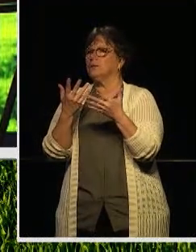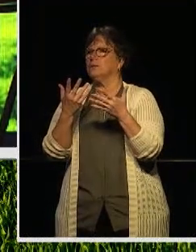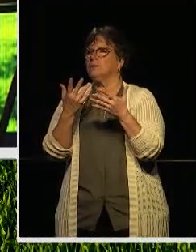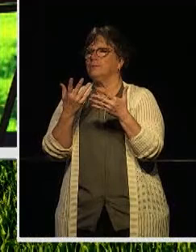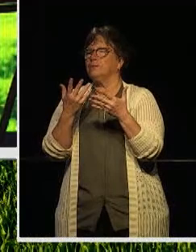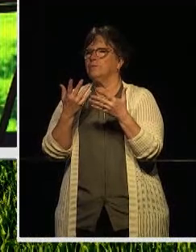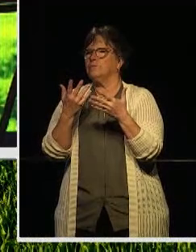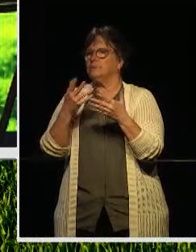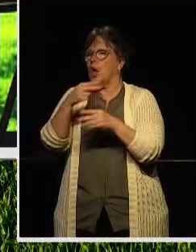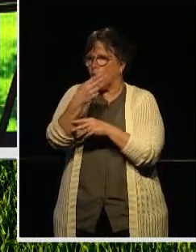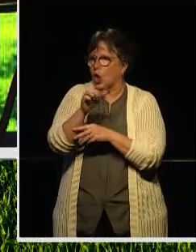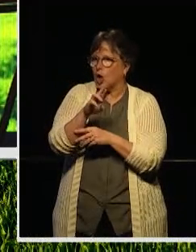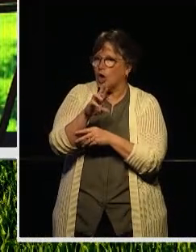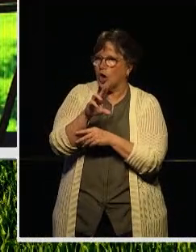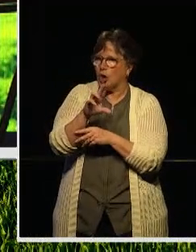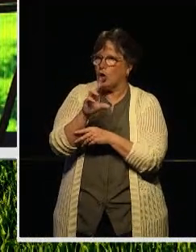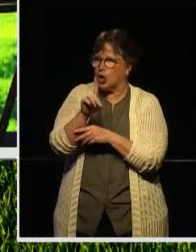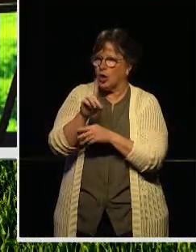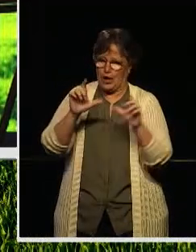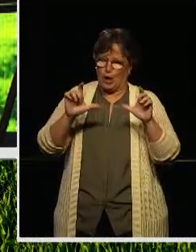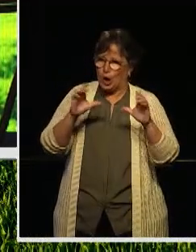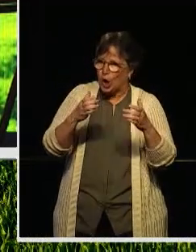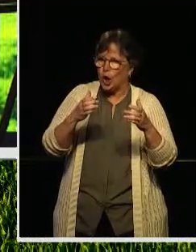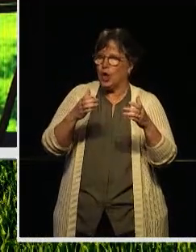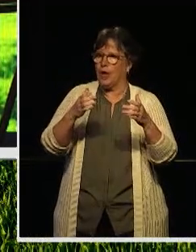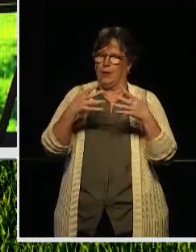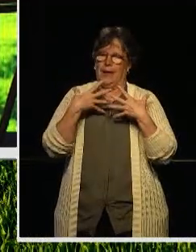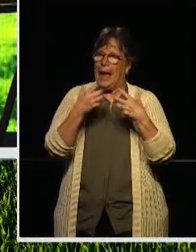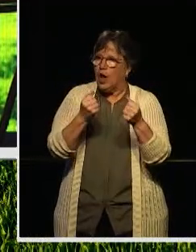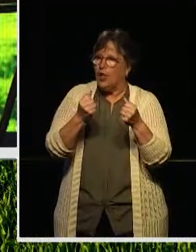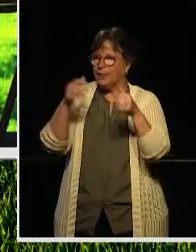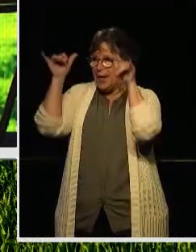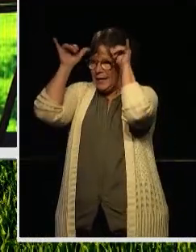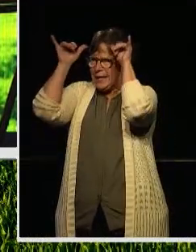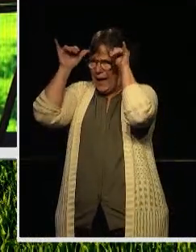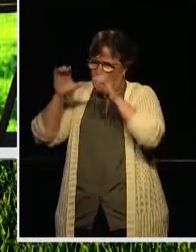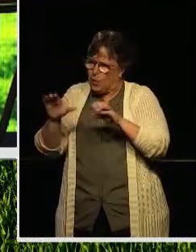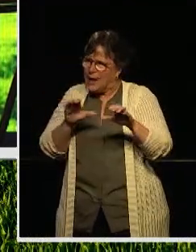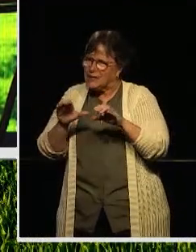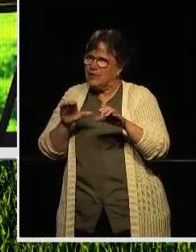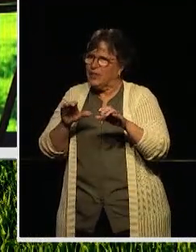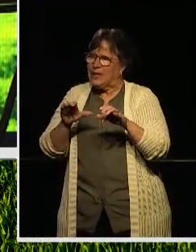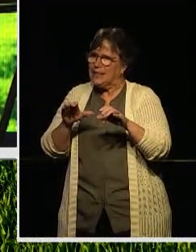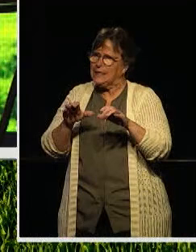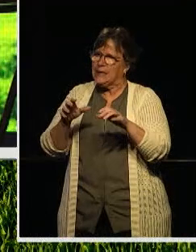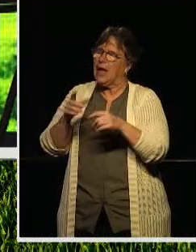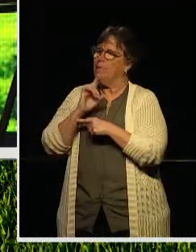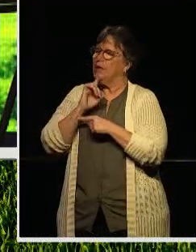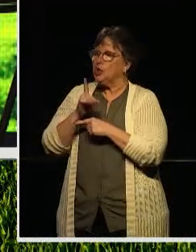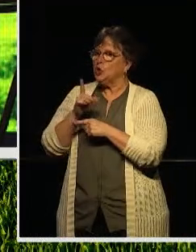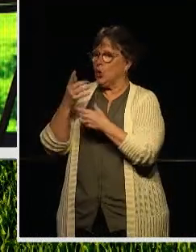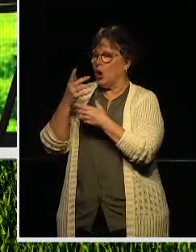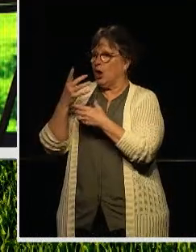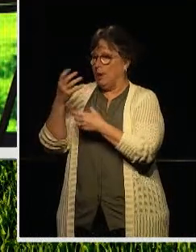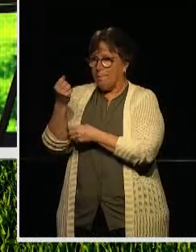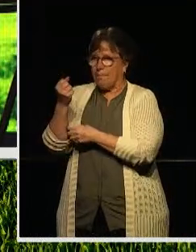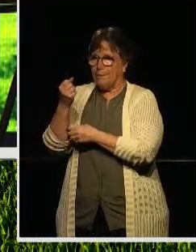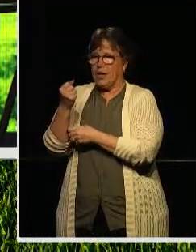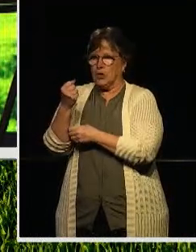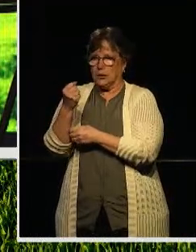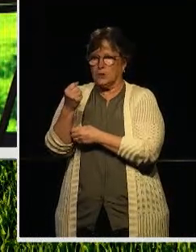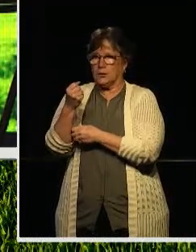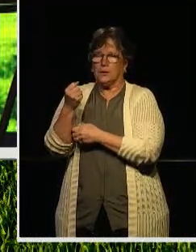and cow activity and keeping milk supply safe and that sort of thing.